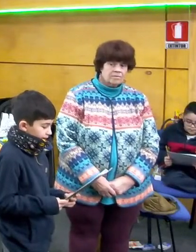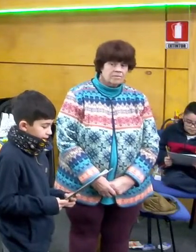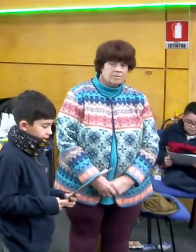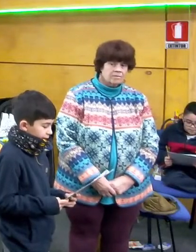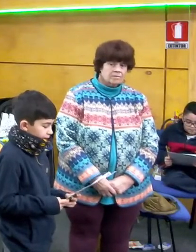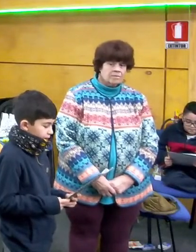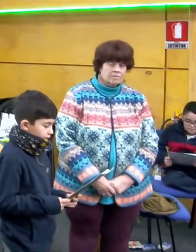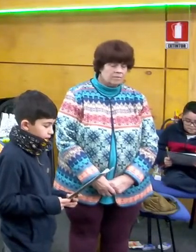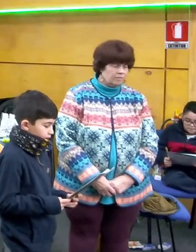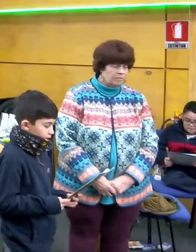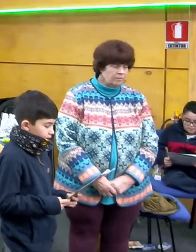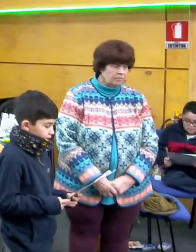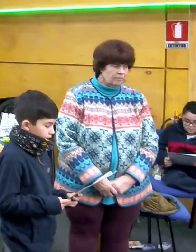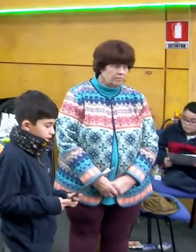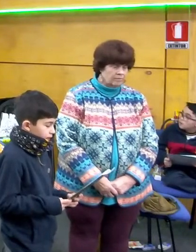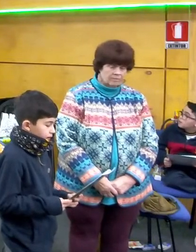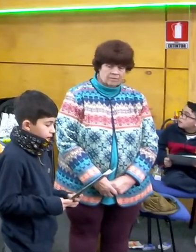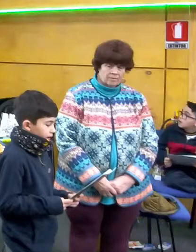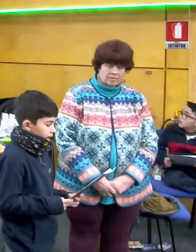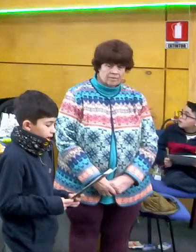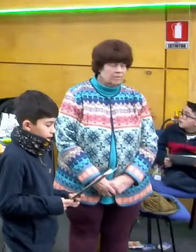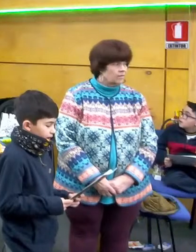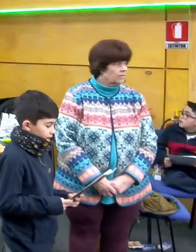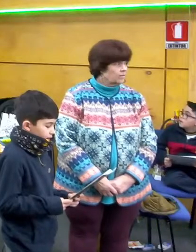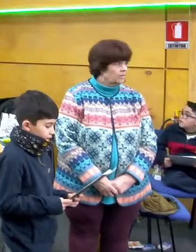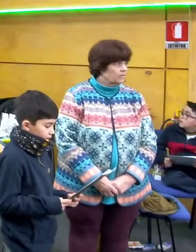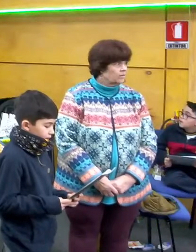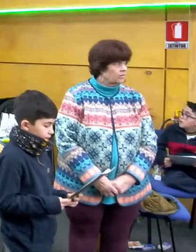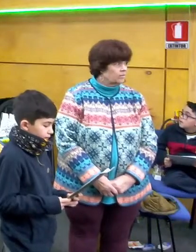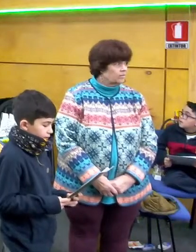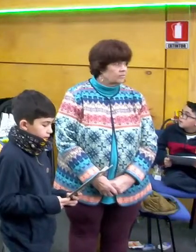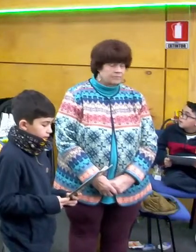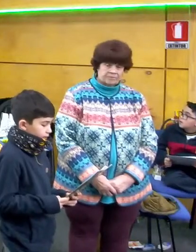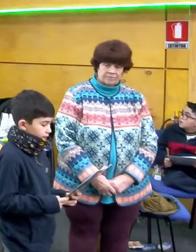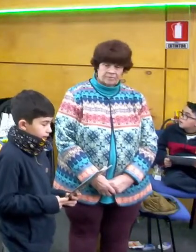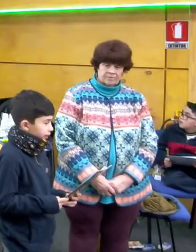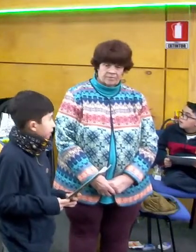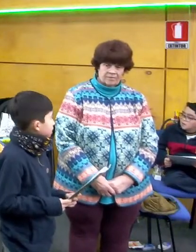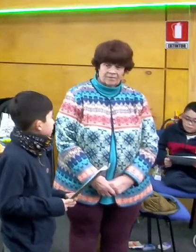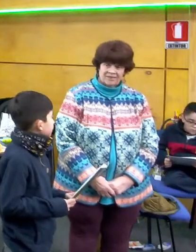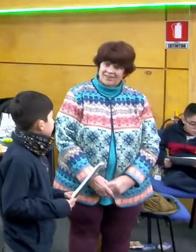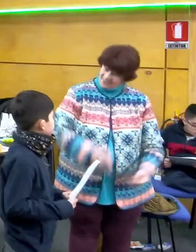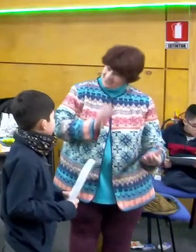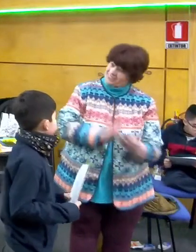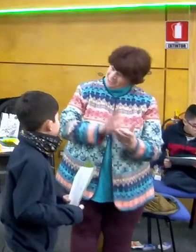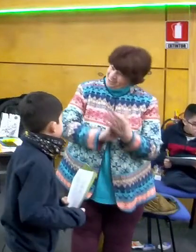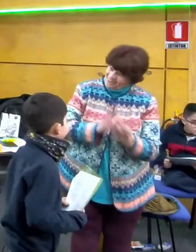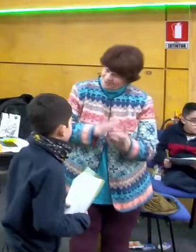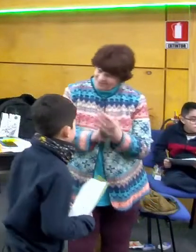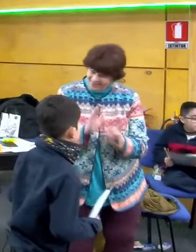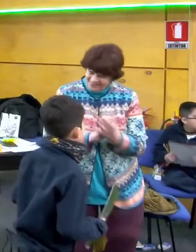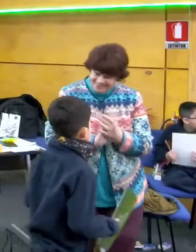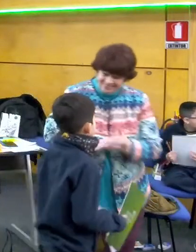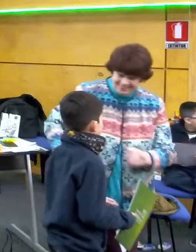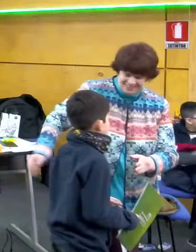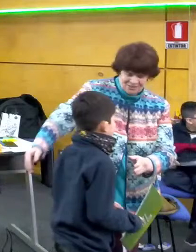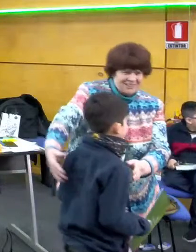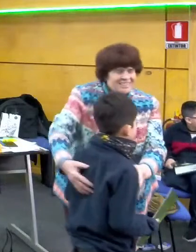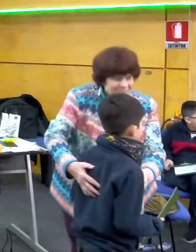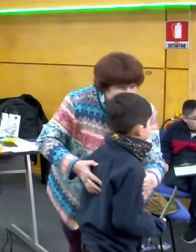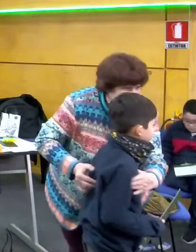are never feel lonely, and me will you never. Good job.